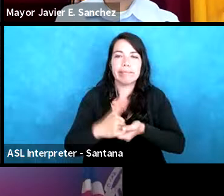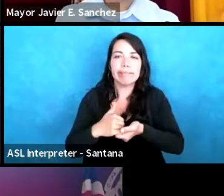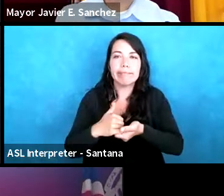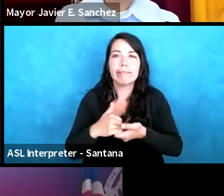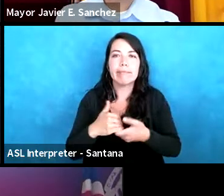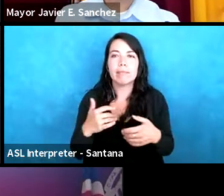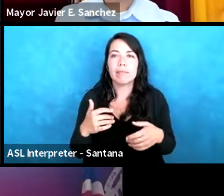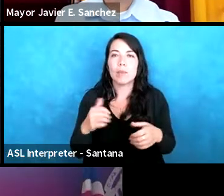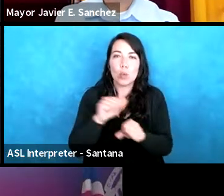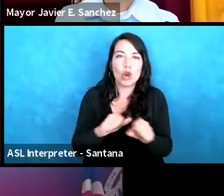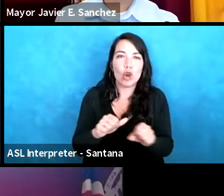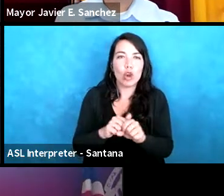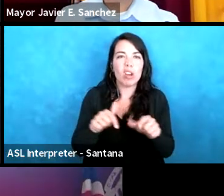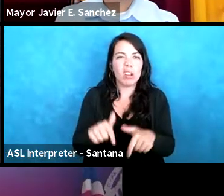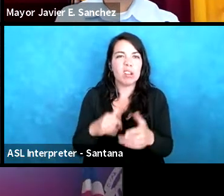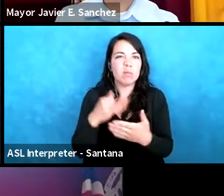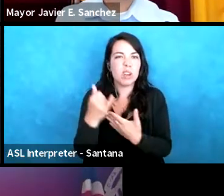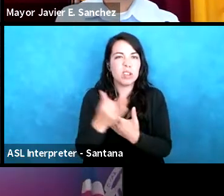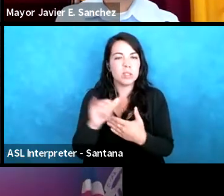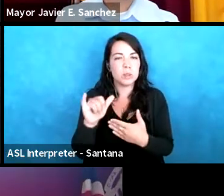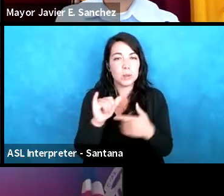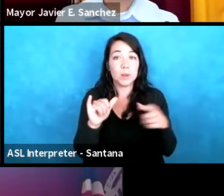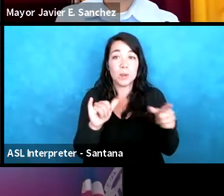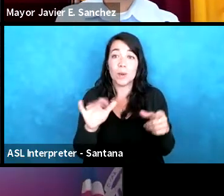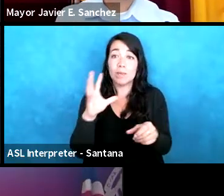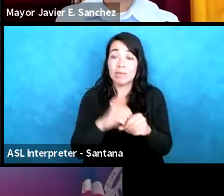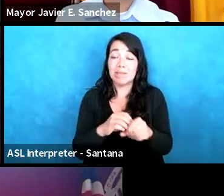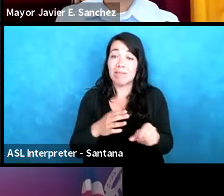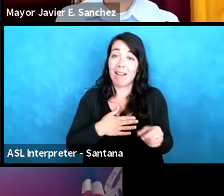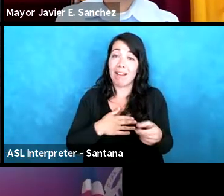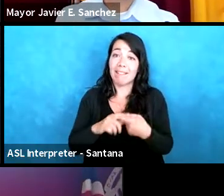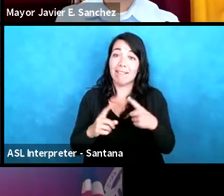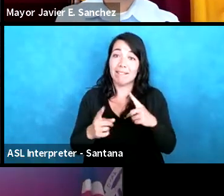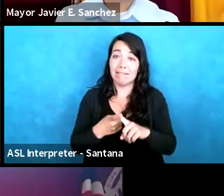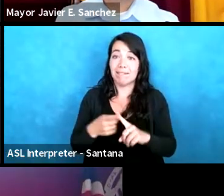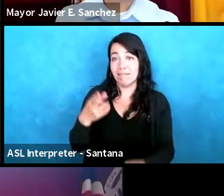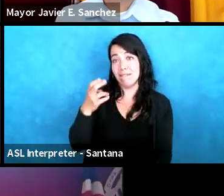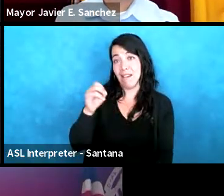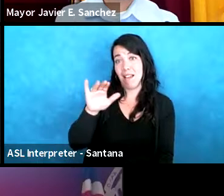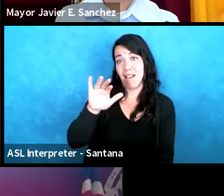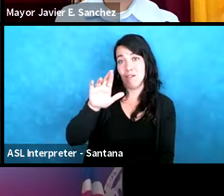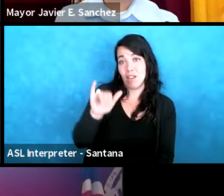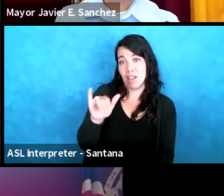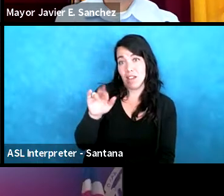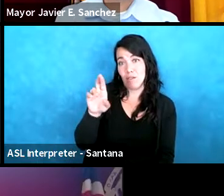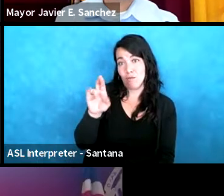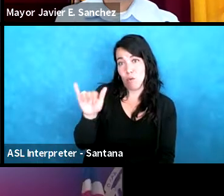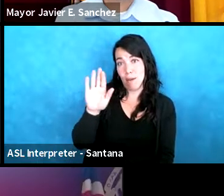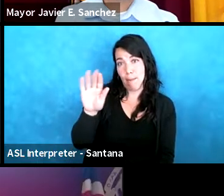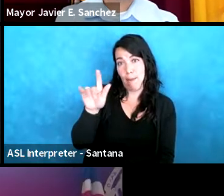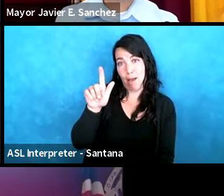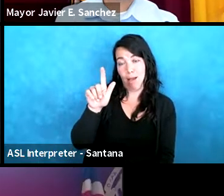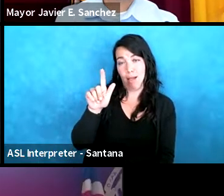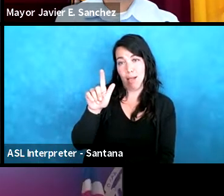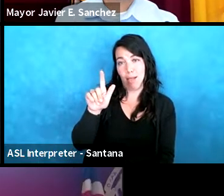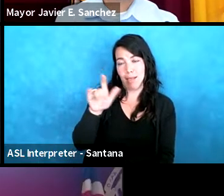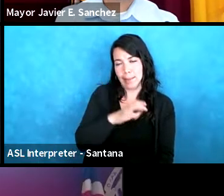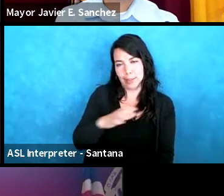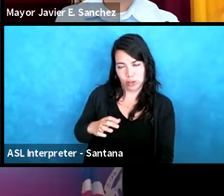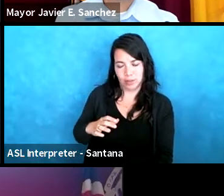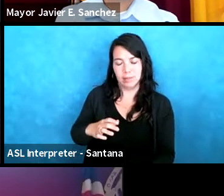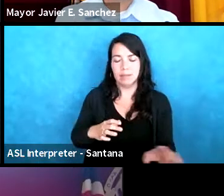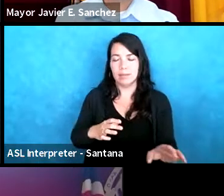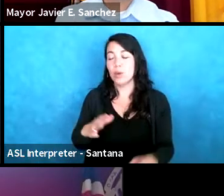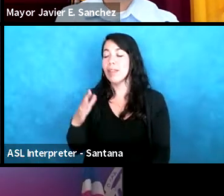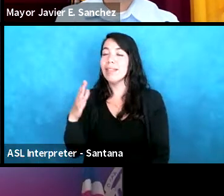including my friend and Commissioner Henry Roybal. So thanks to Madam Liaison,